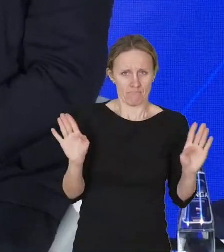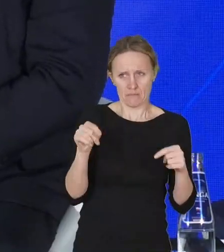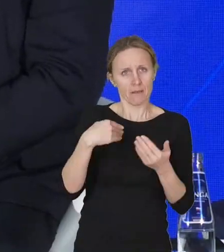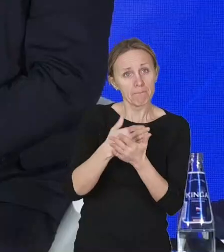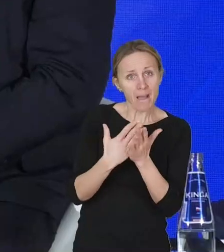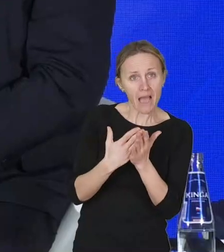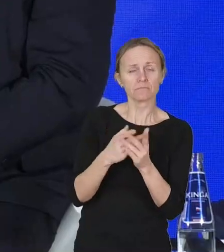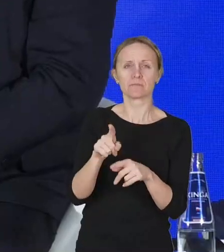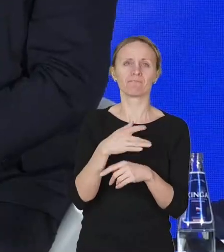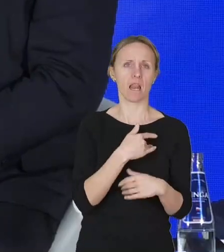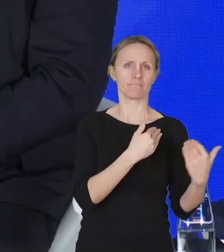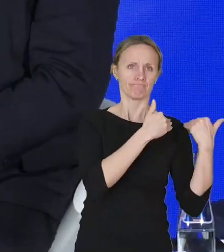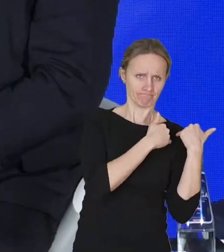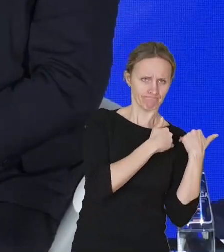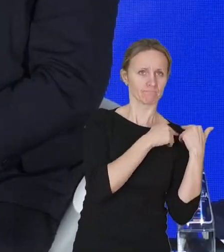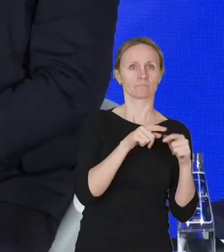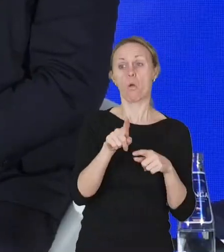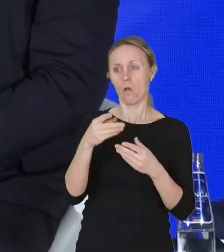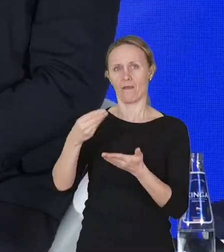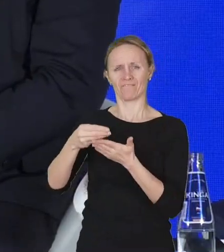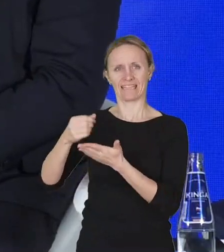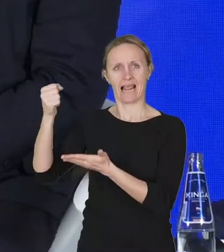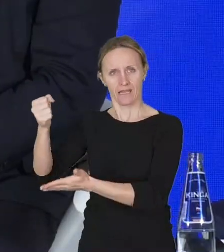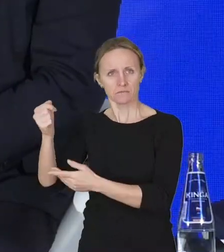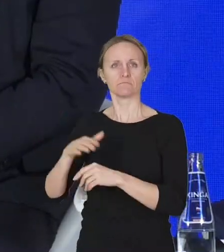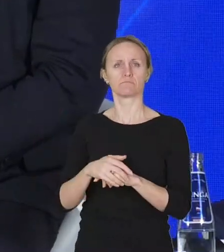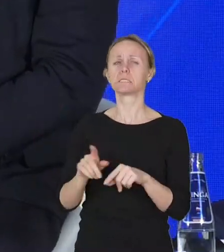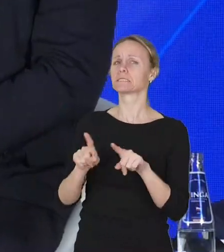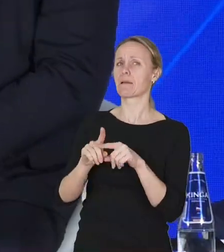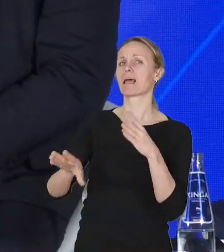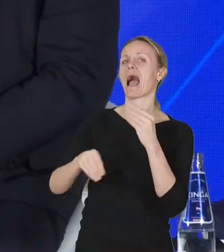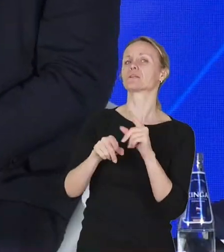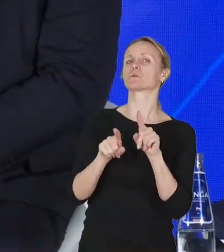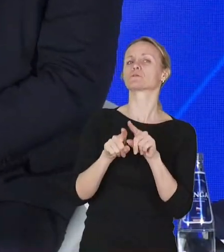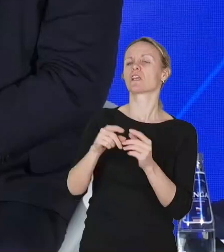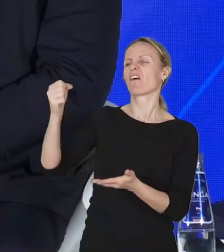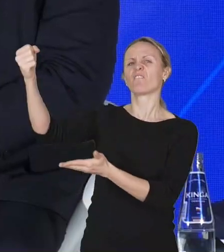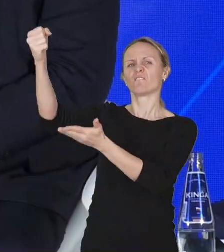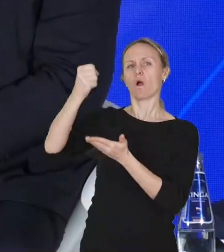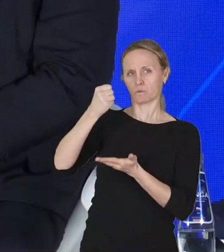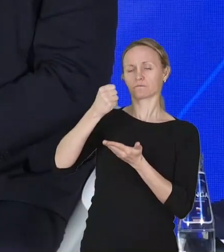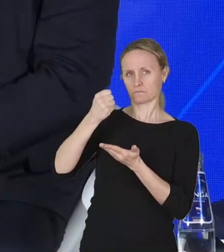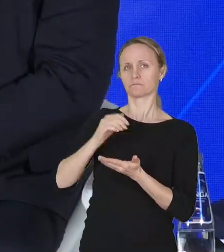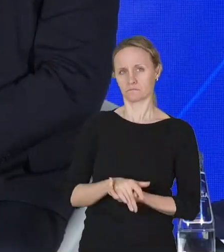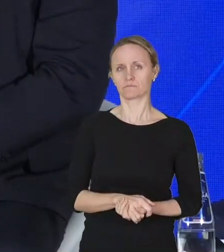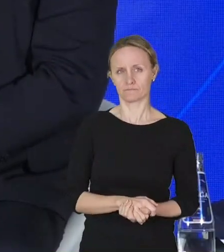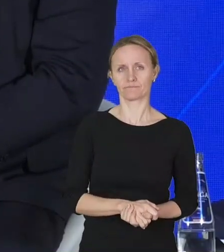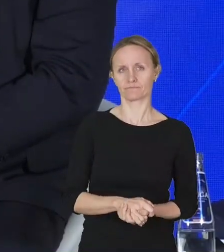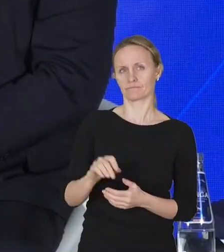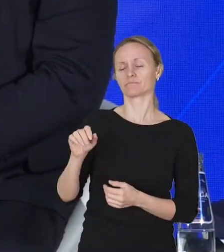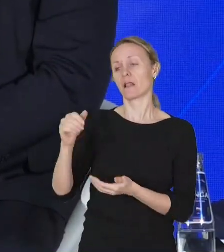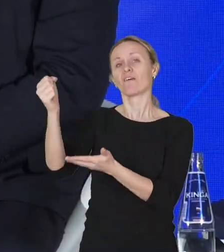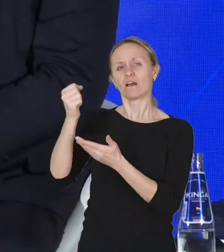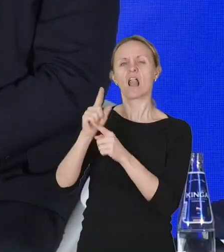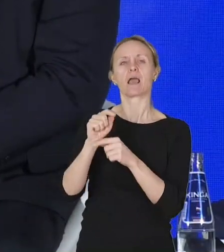not being used for the development of Europe, of our common future. That's the problem. We are comparing